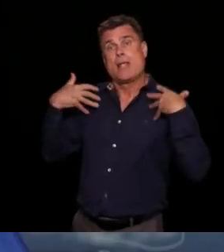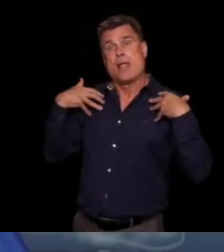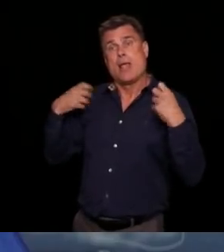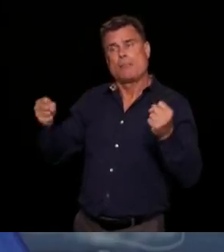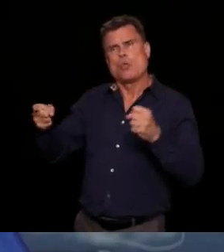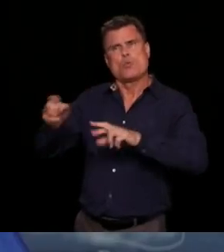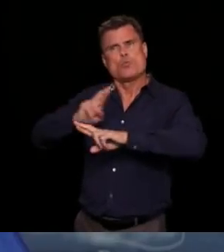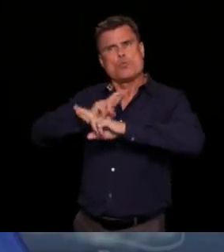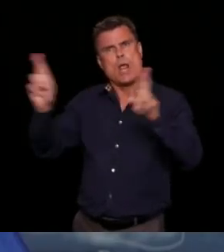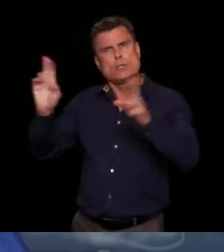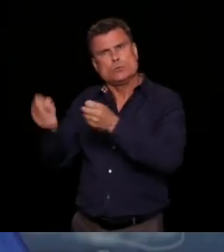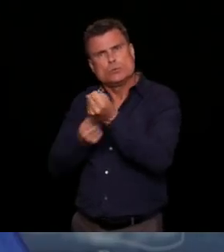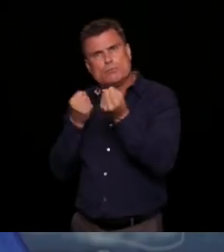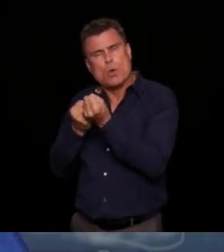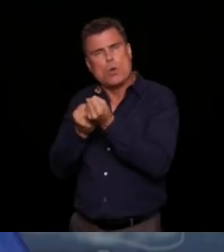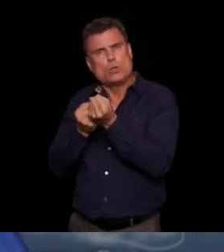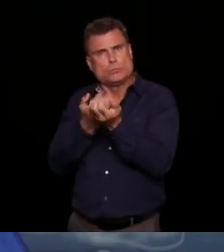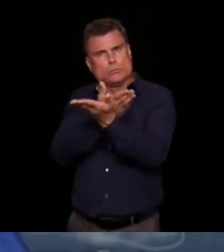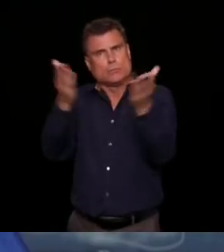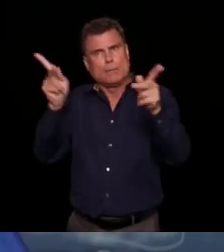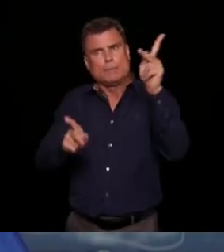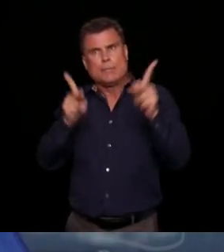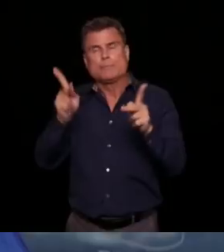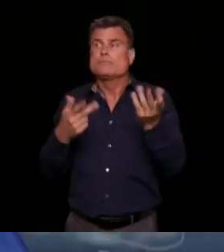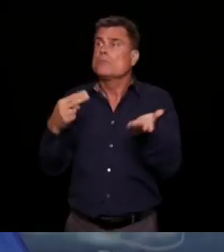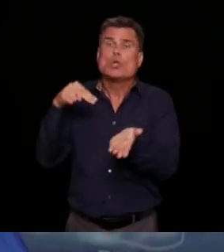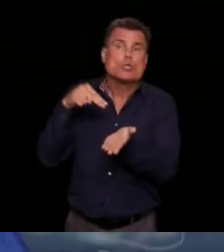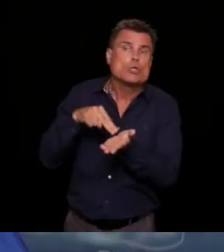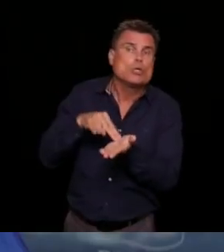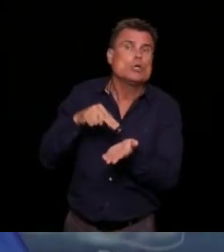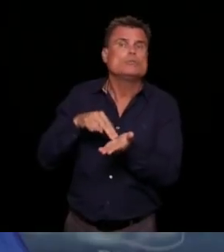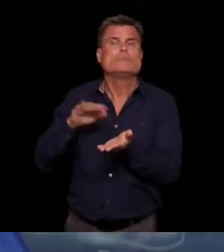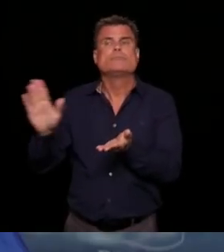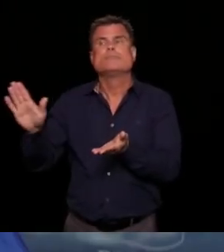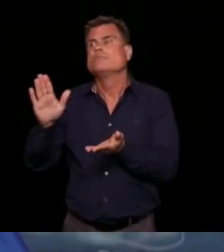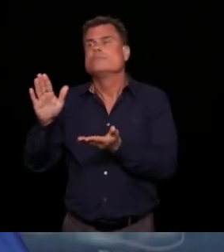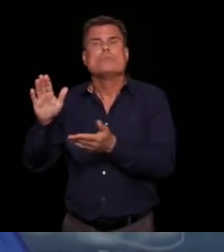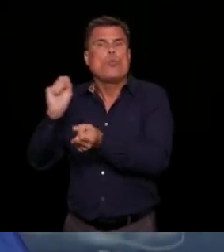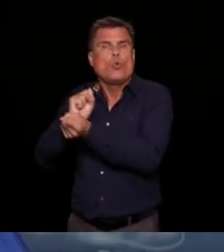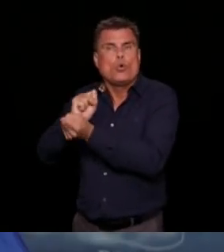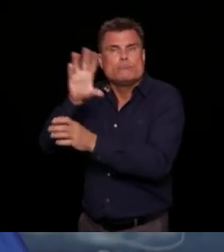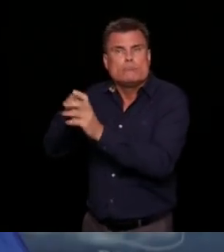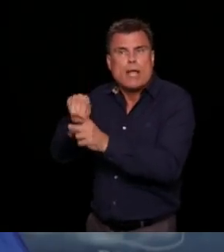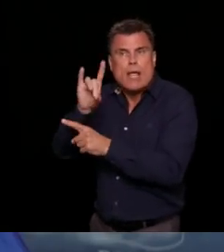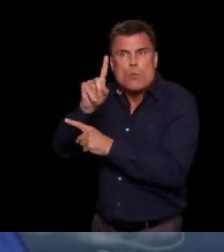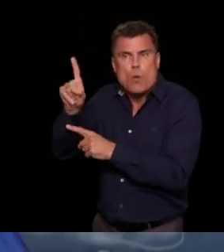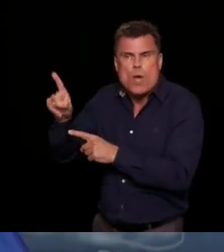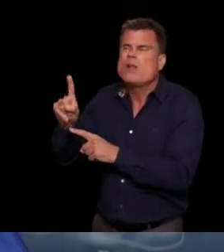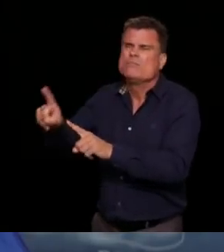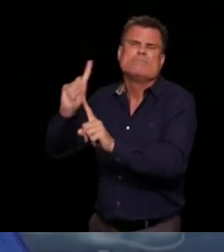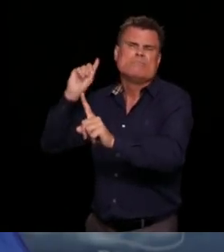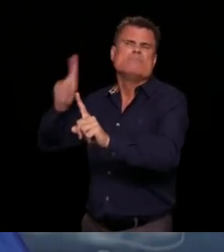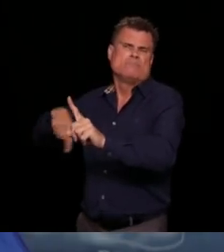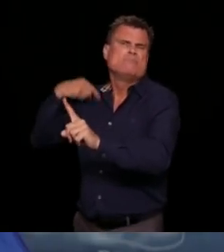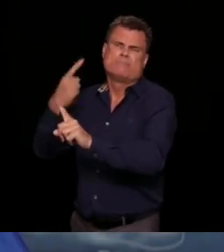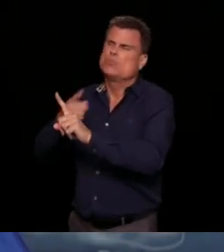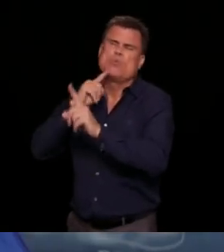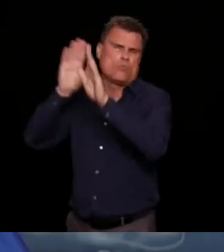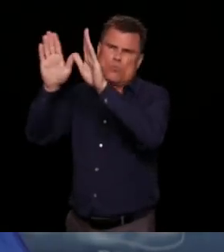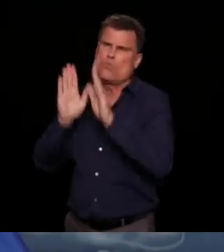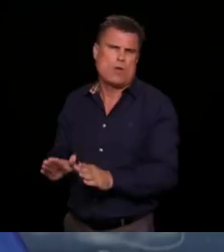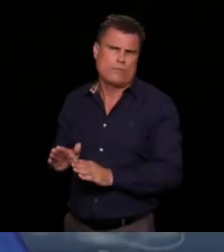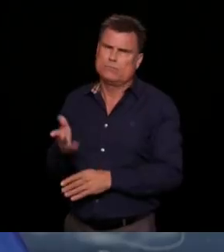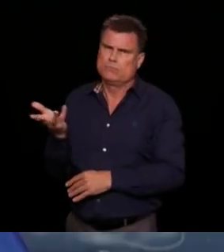and especially the team of nurses that work at 811 do have done an exceptional job from the beginning of the pandemic,